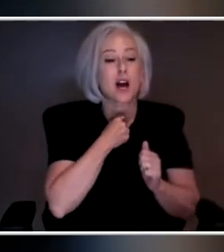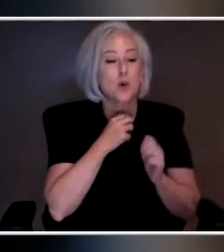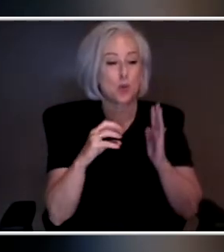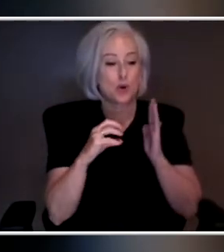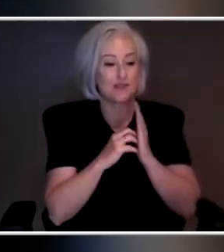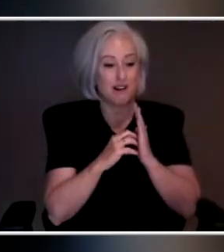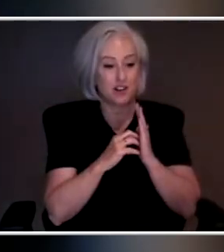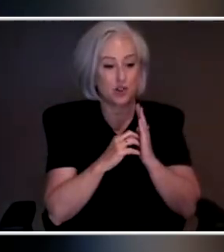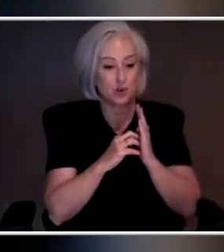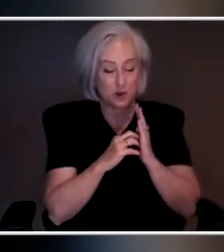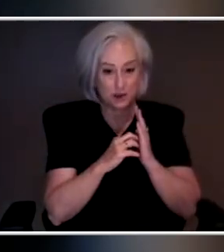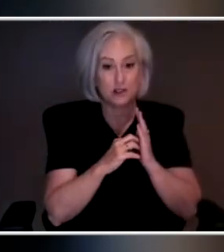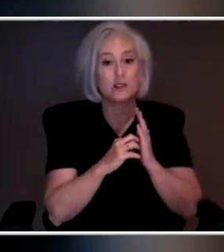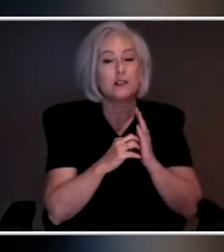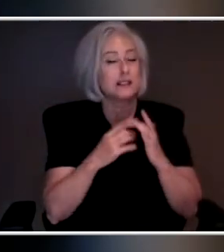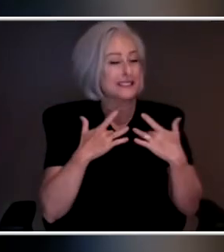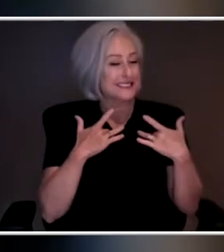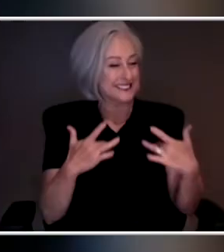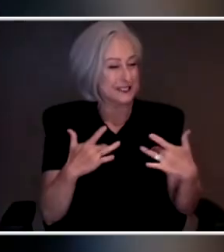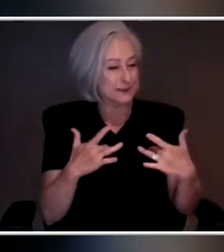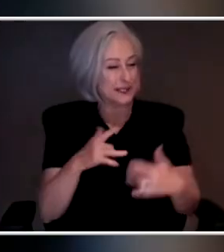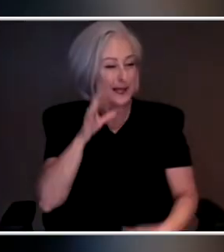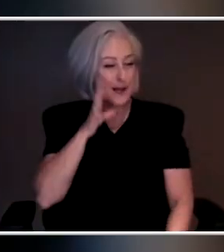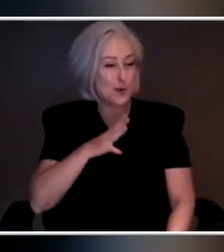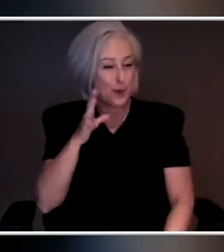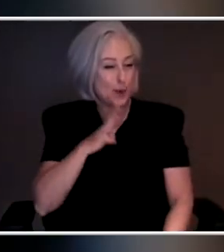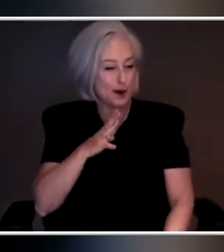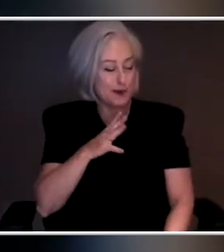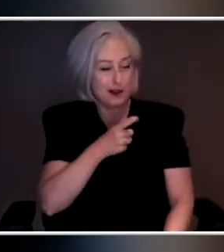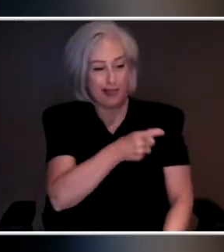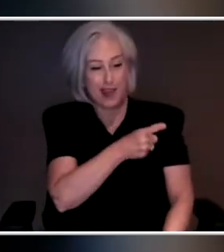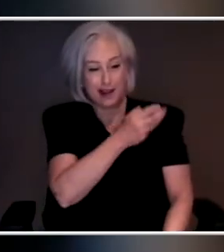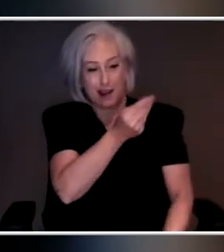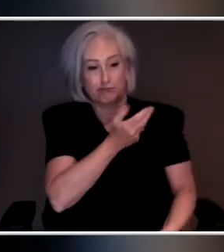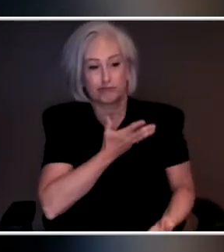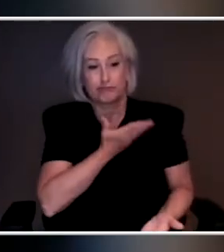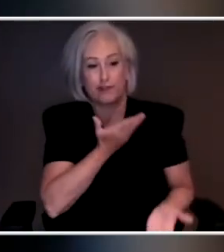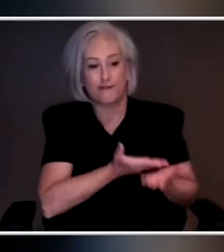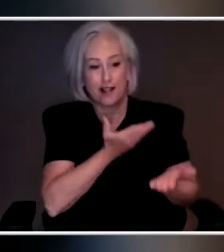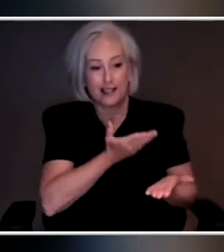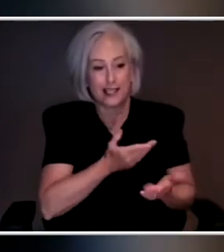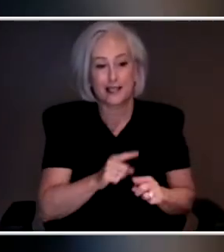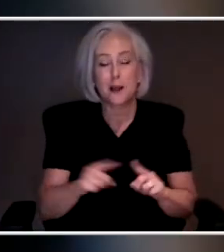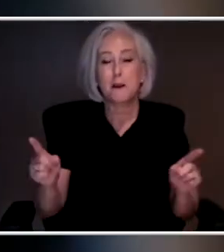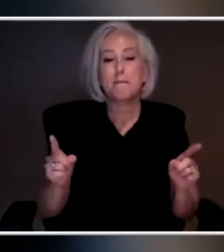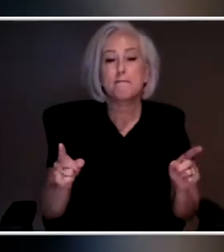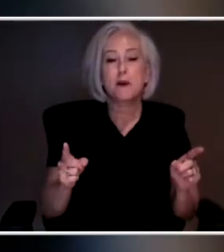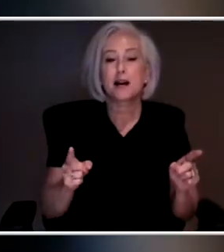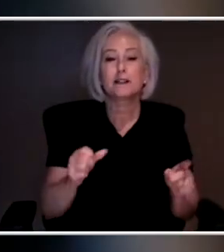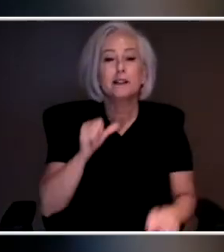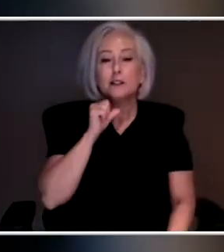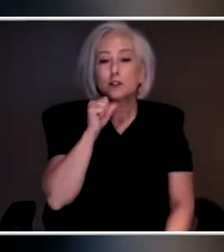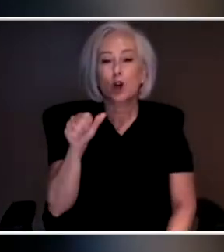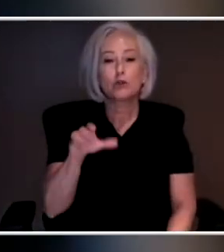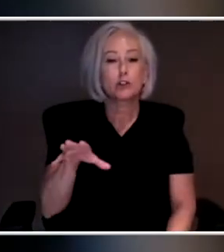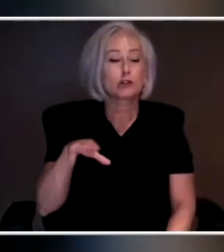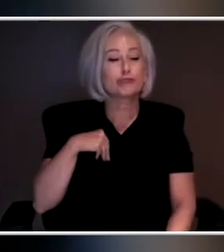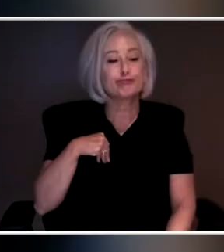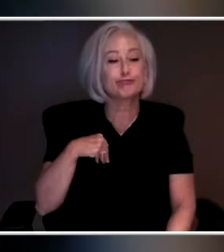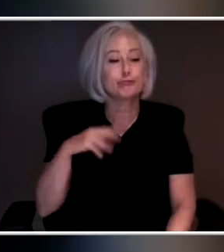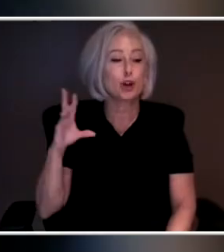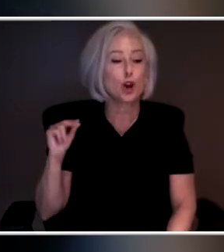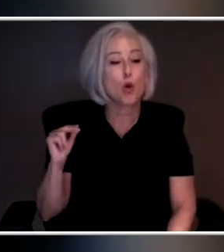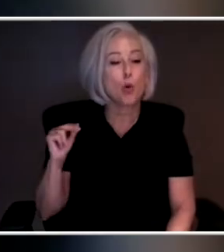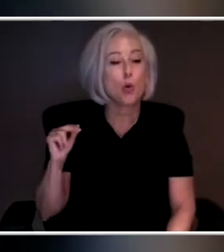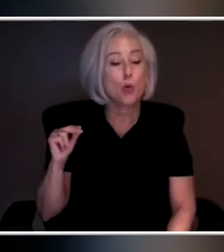think, mostly women, I think, statistically, and the doctors can correct me if that's wrong, but don't just take no for an answer when